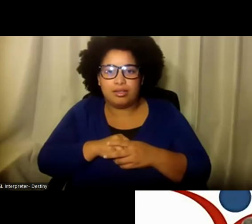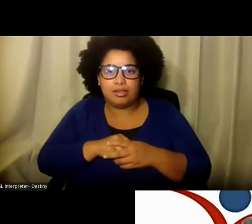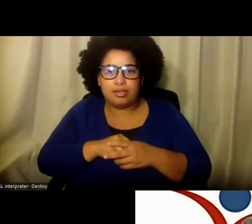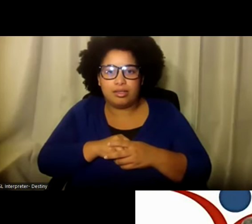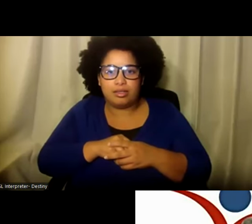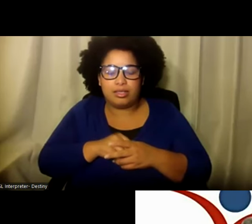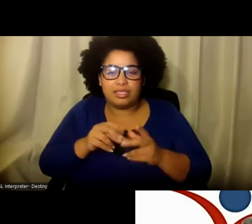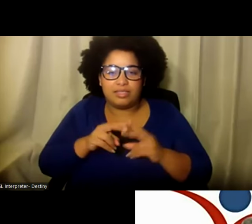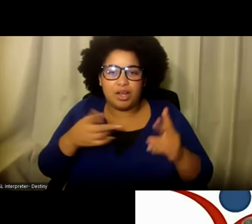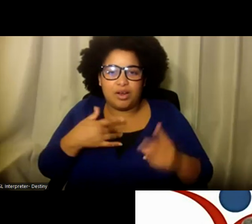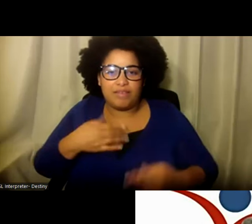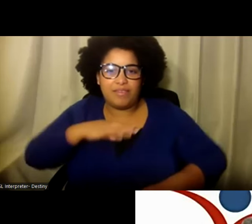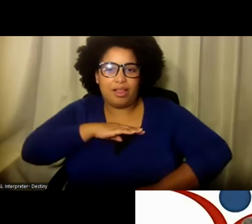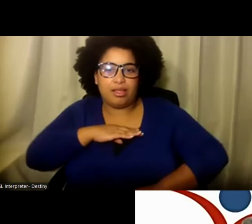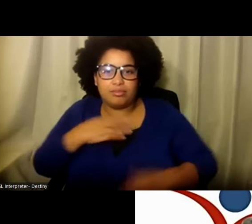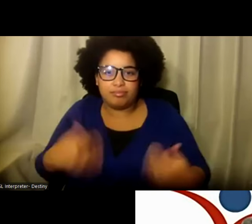it's very fulfilling.